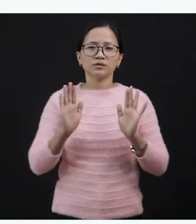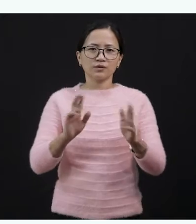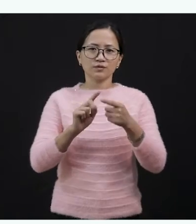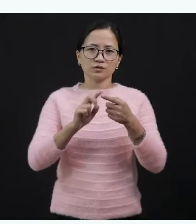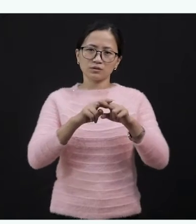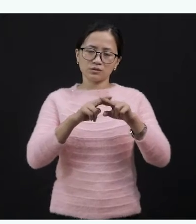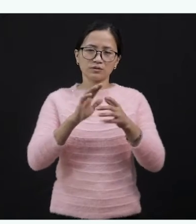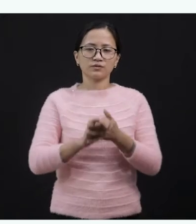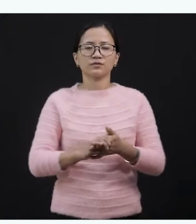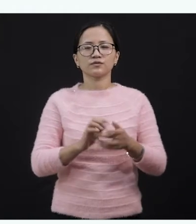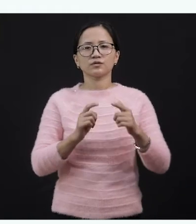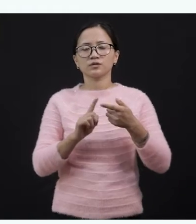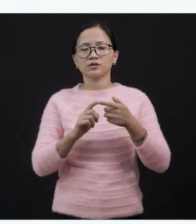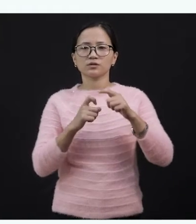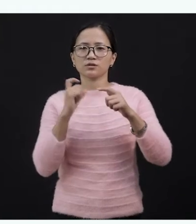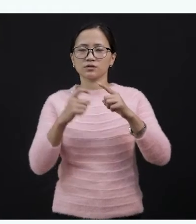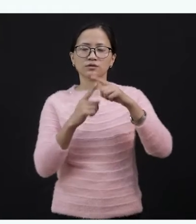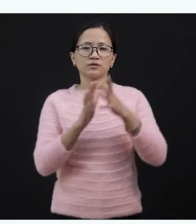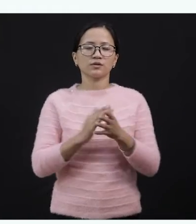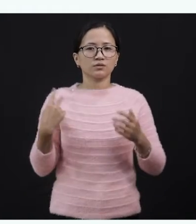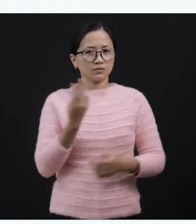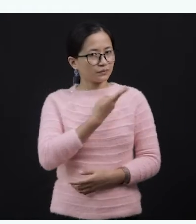effect on us.